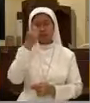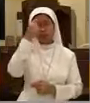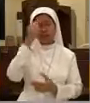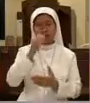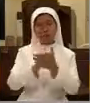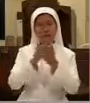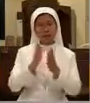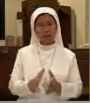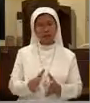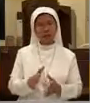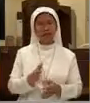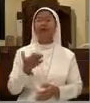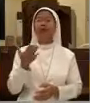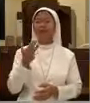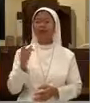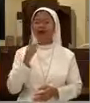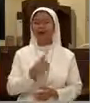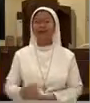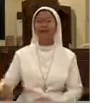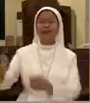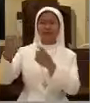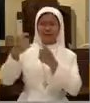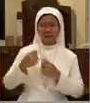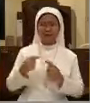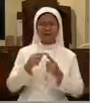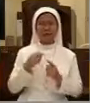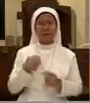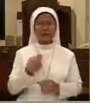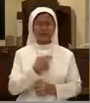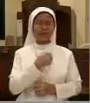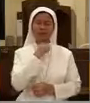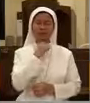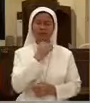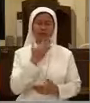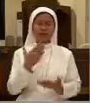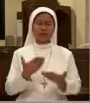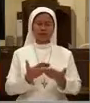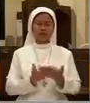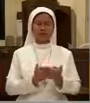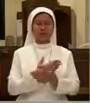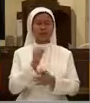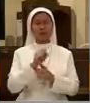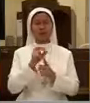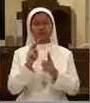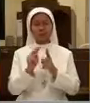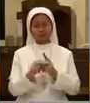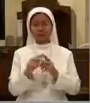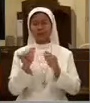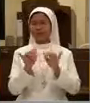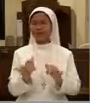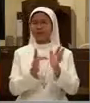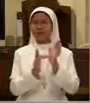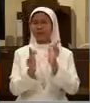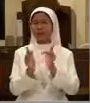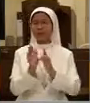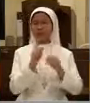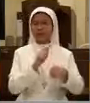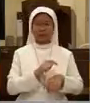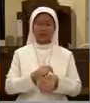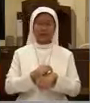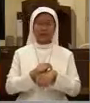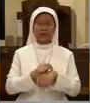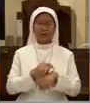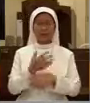But this is not surprising. Hindi na po ito bago. Even Jesus, during his time,